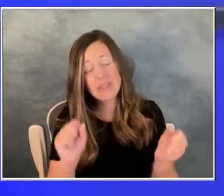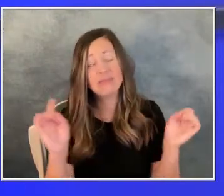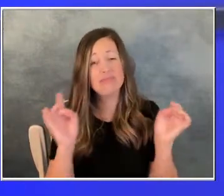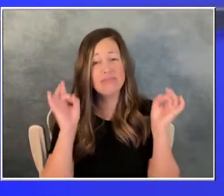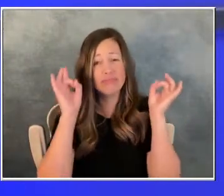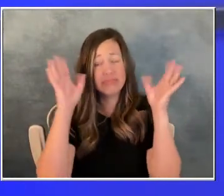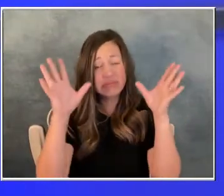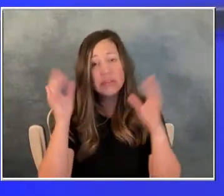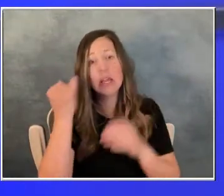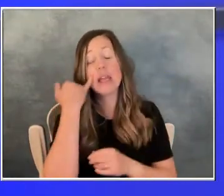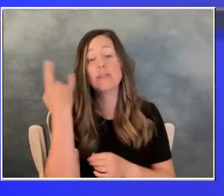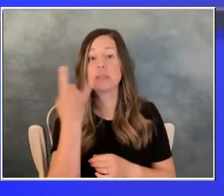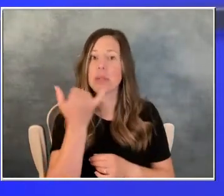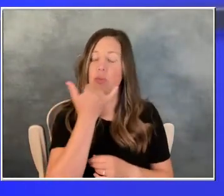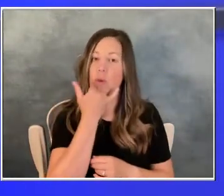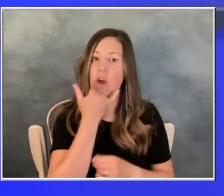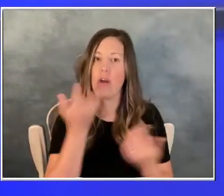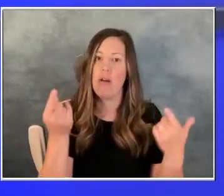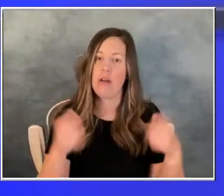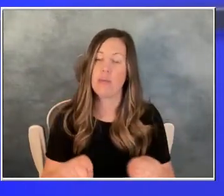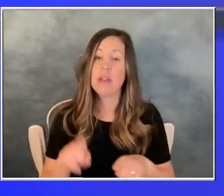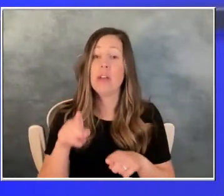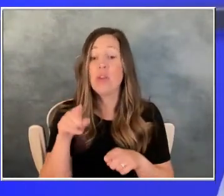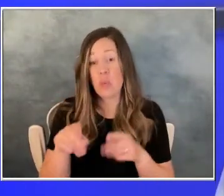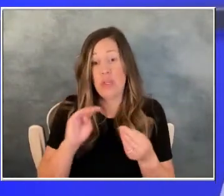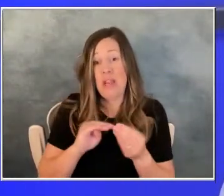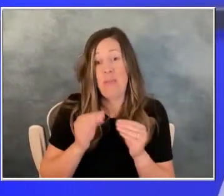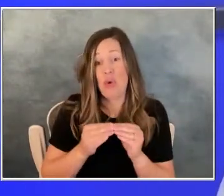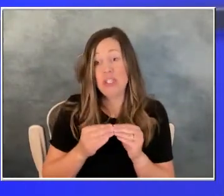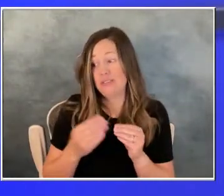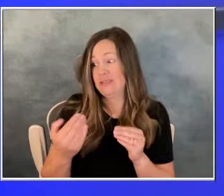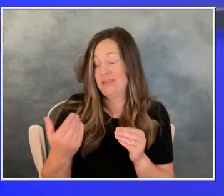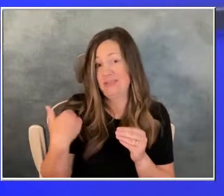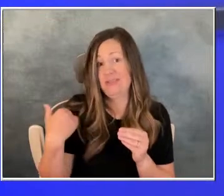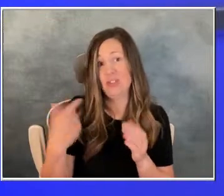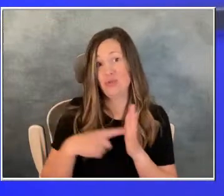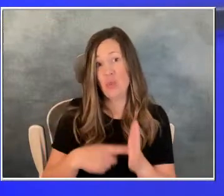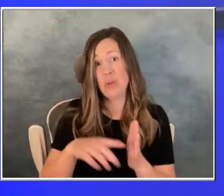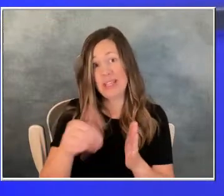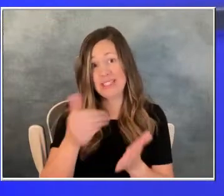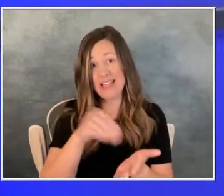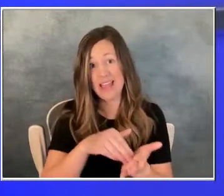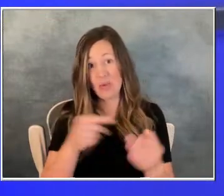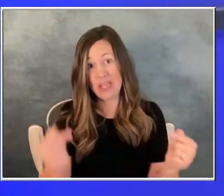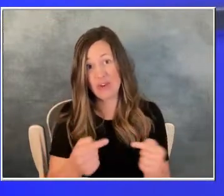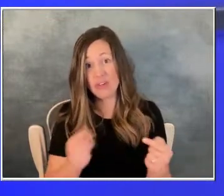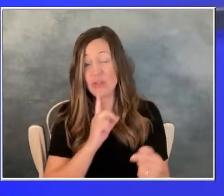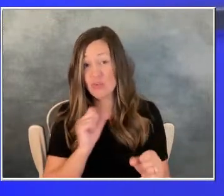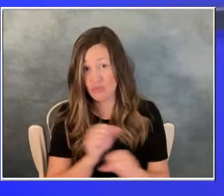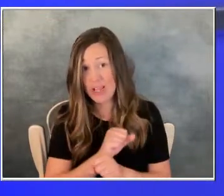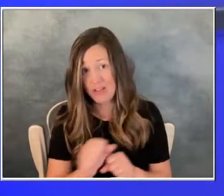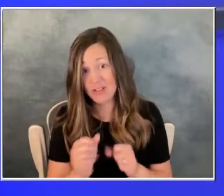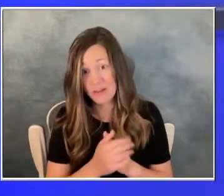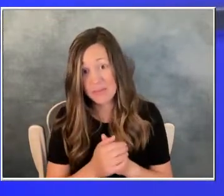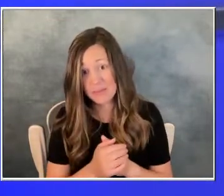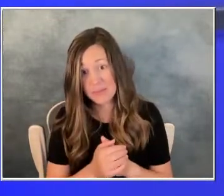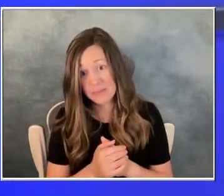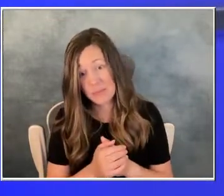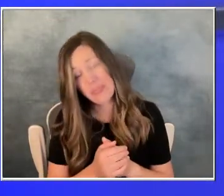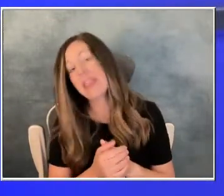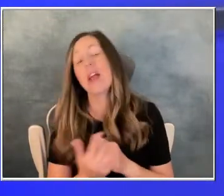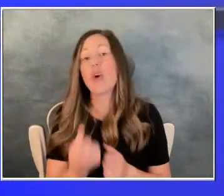those numbers don't lie. Those 10,000 or so injuries are real. One thing, if I have time, I want to talk about is. So